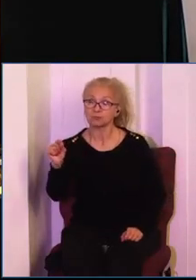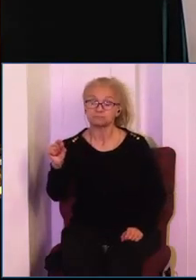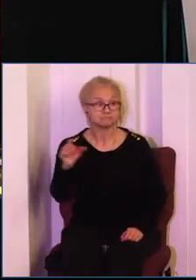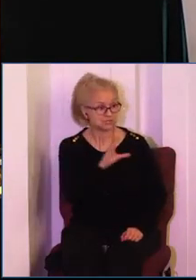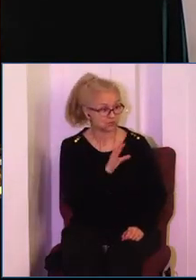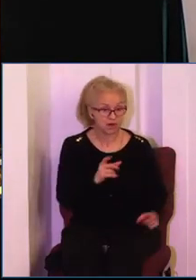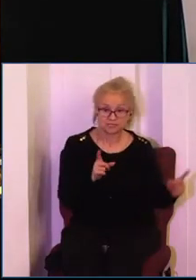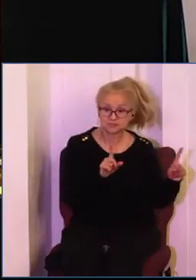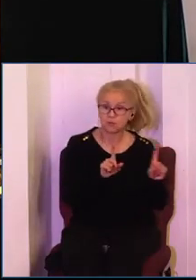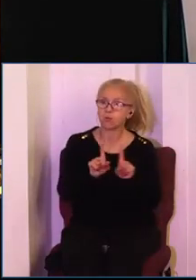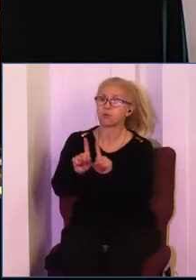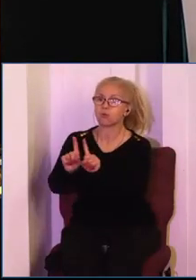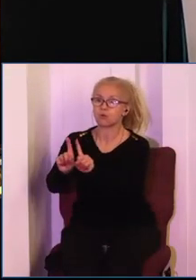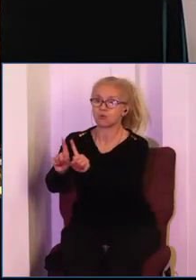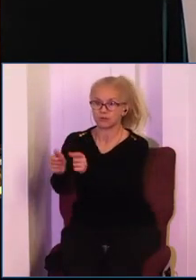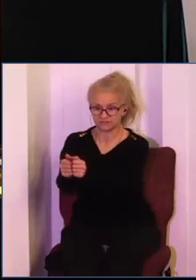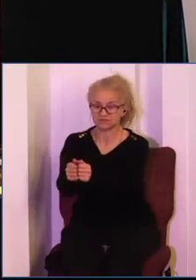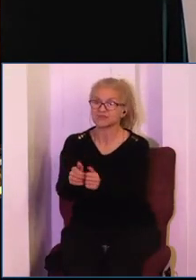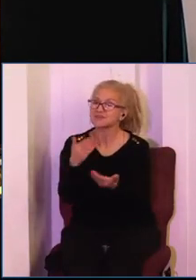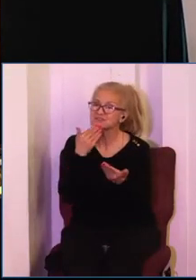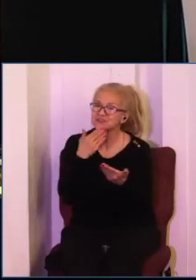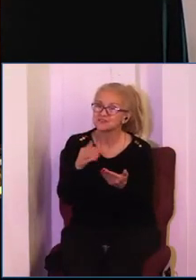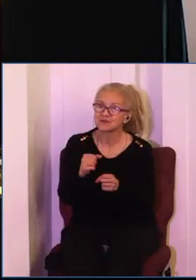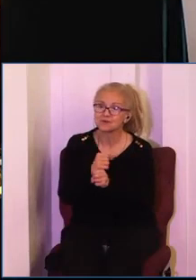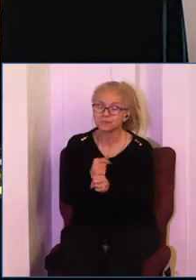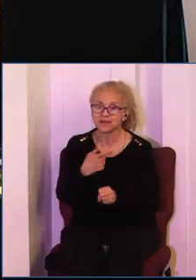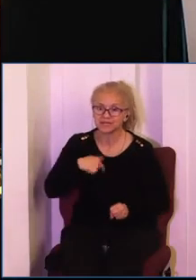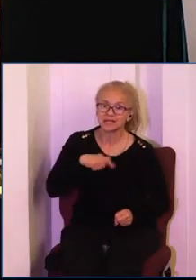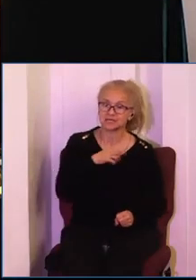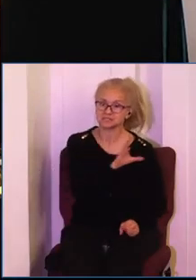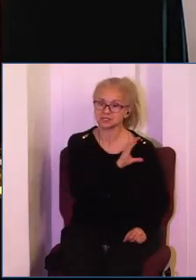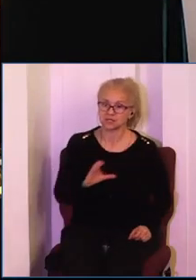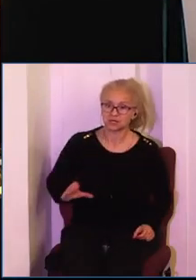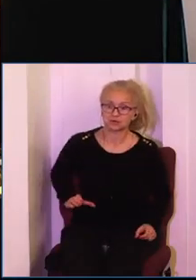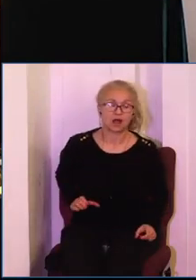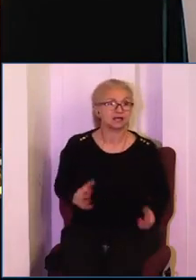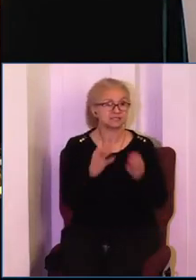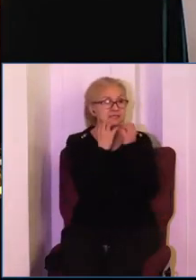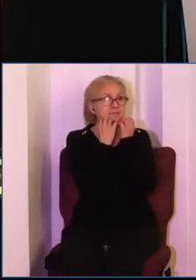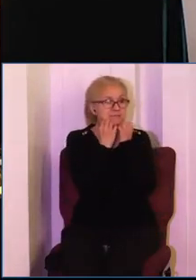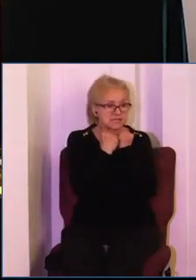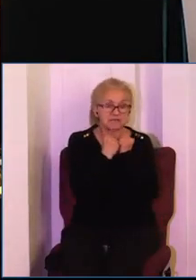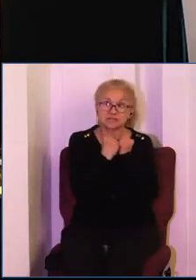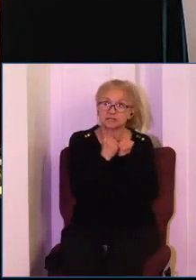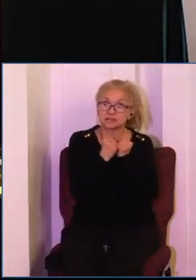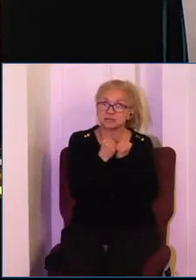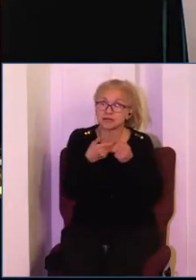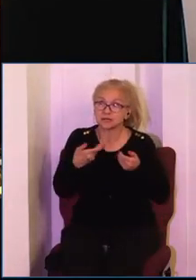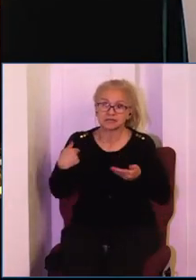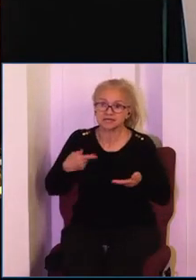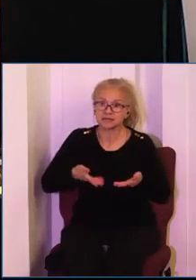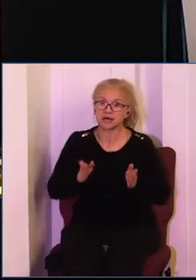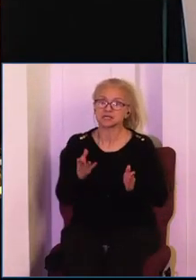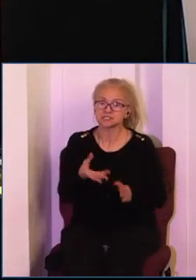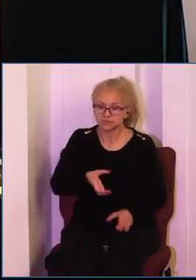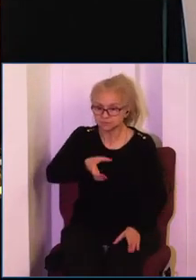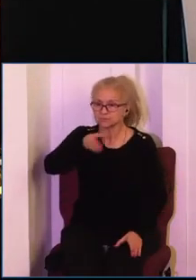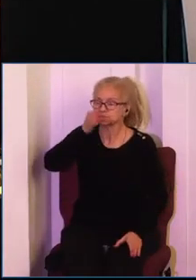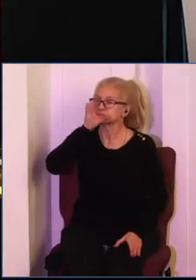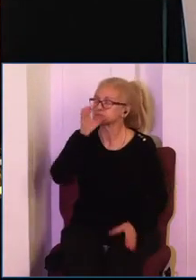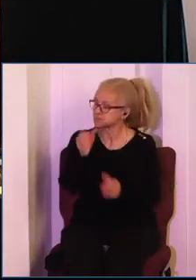Christ will go. Thank you for making us Christ beloved. Let us consume